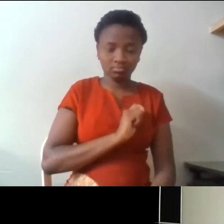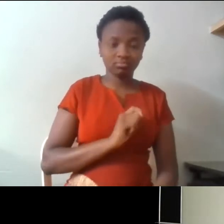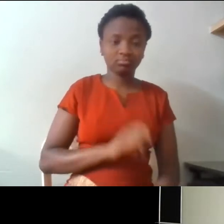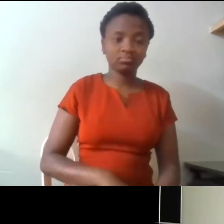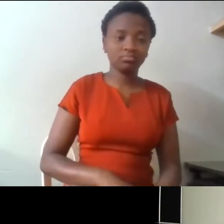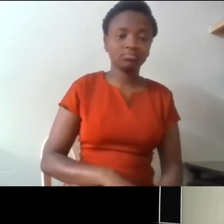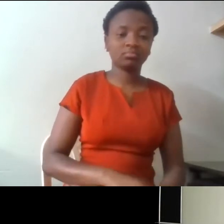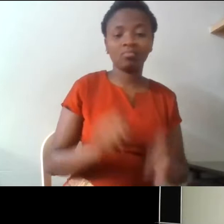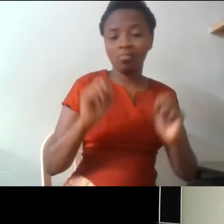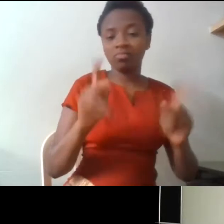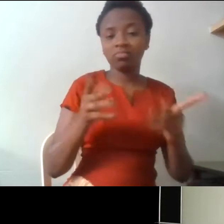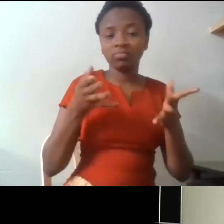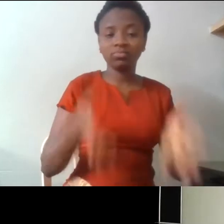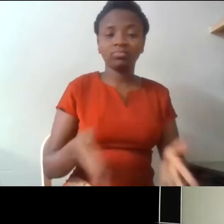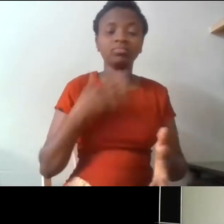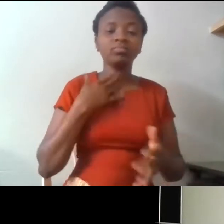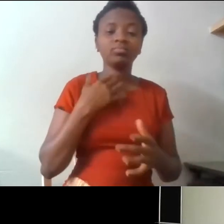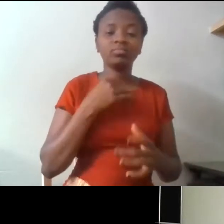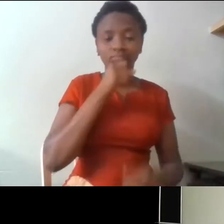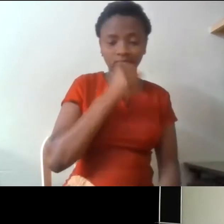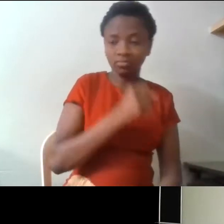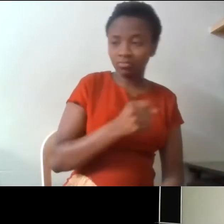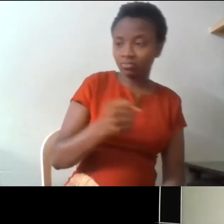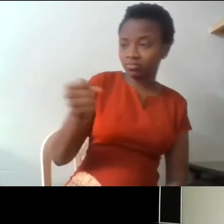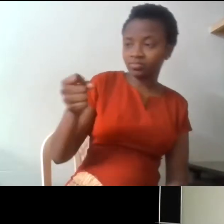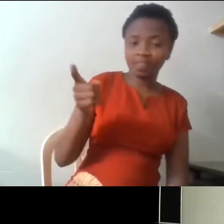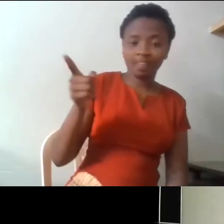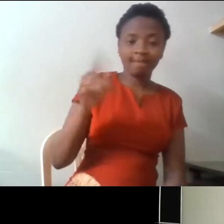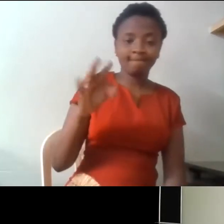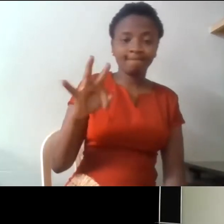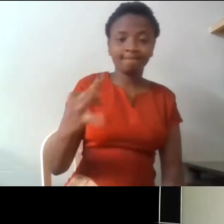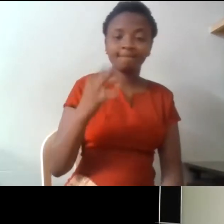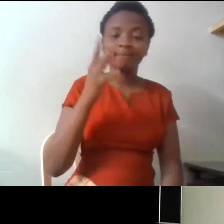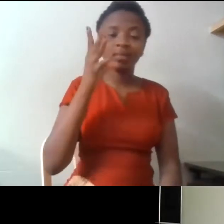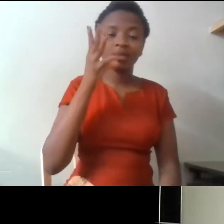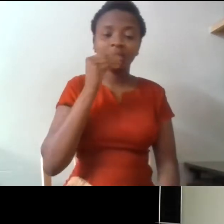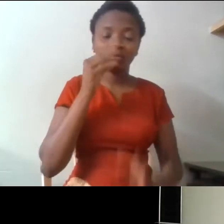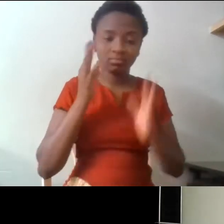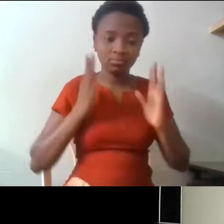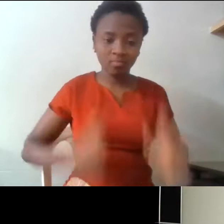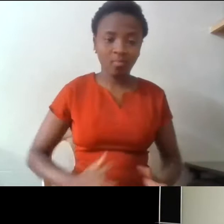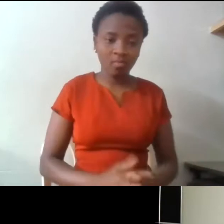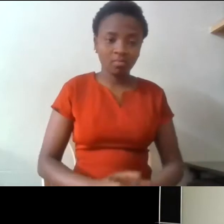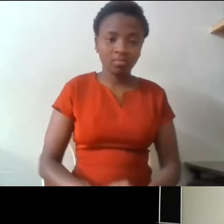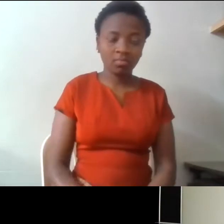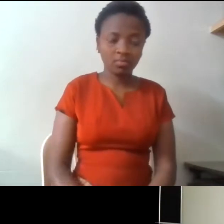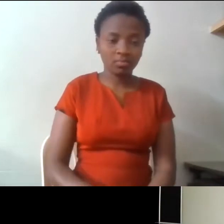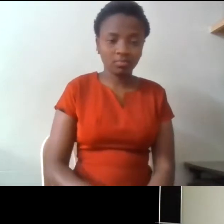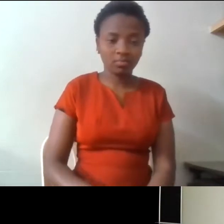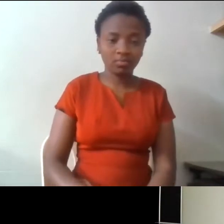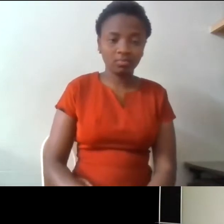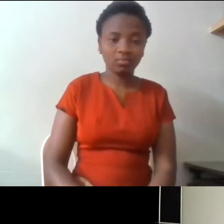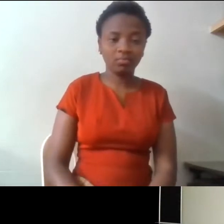turn the microphone to our third speaker. And before